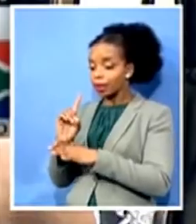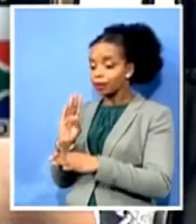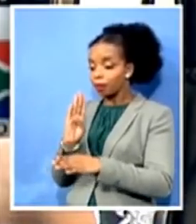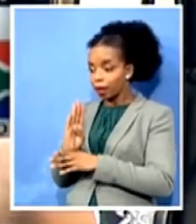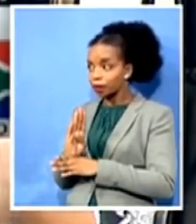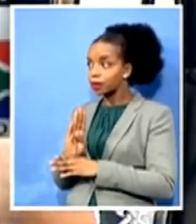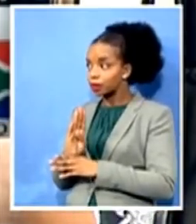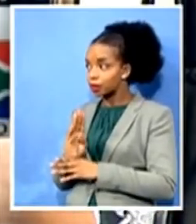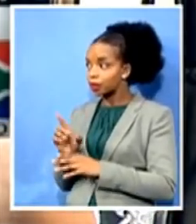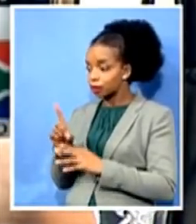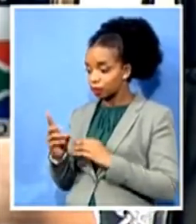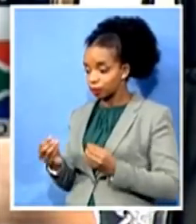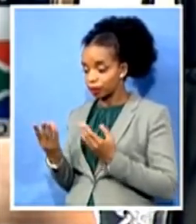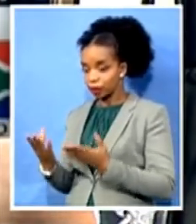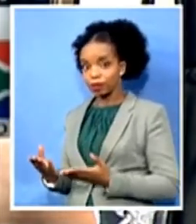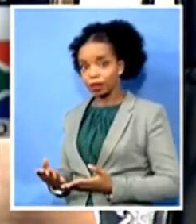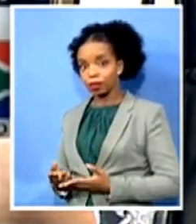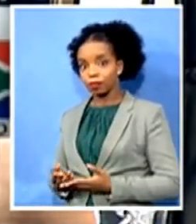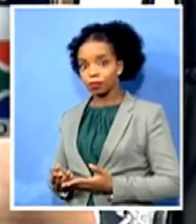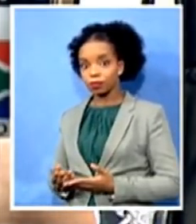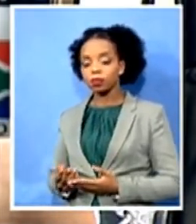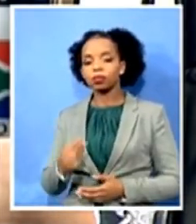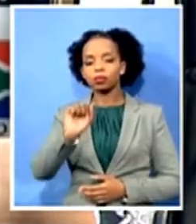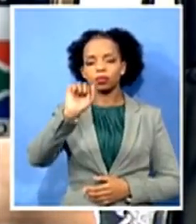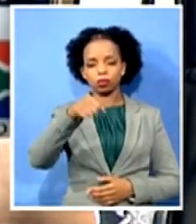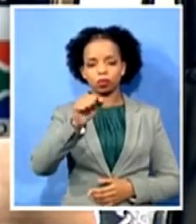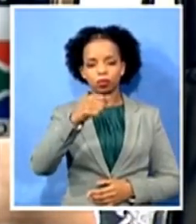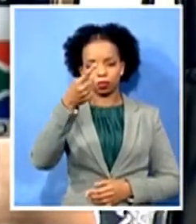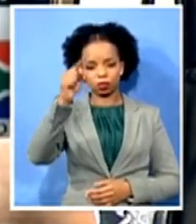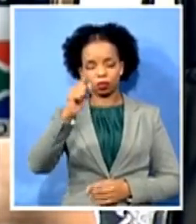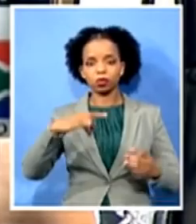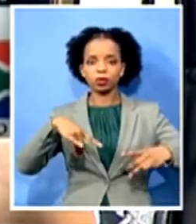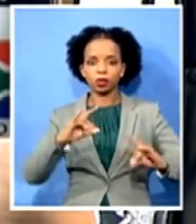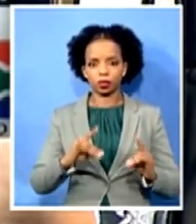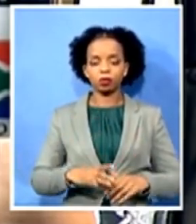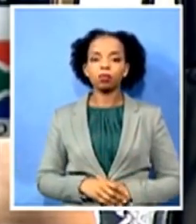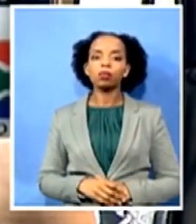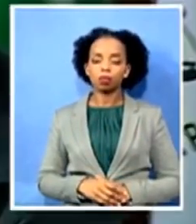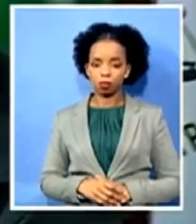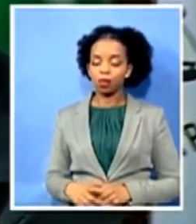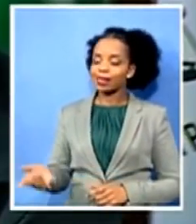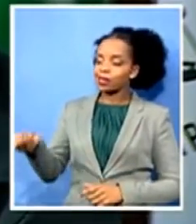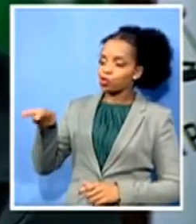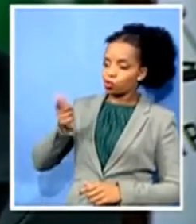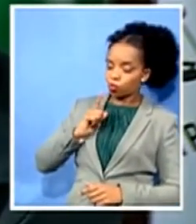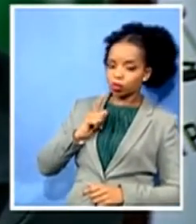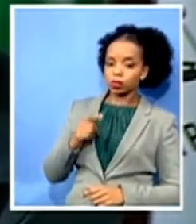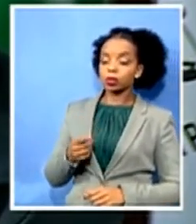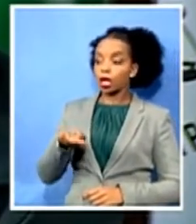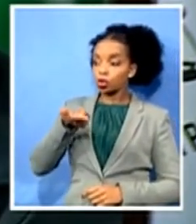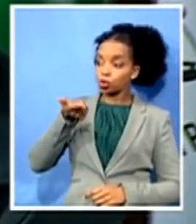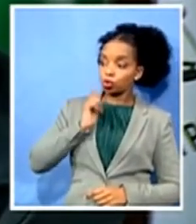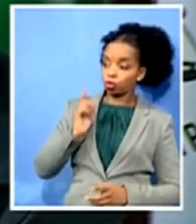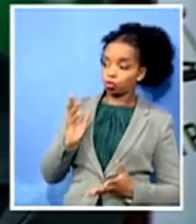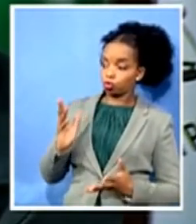That's correct, Chair. Okay. I was told so. That's how you were told? Yes. And then there was a tender, an